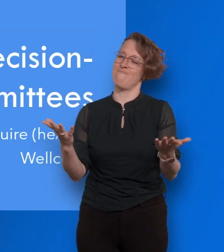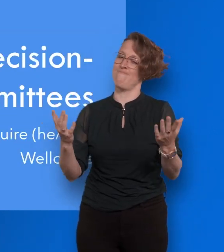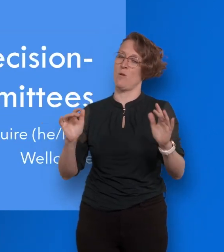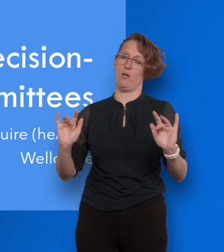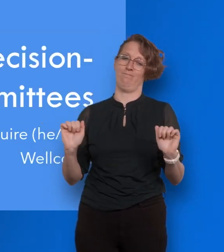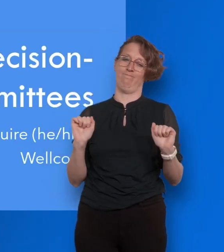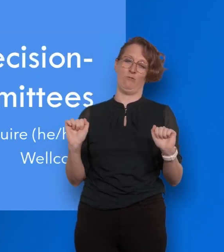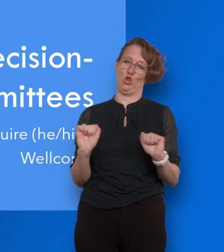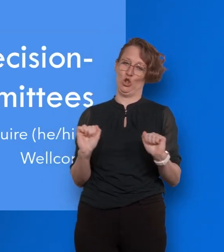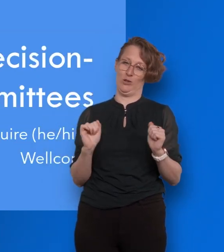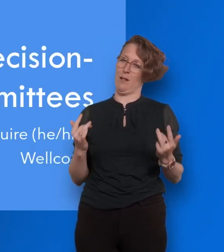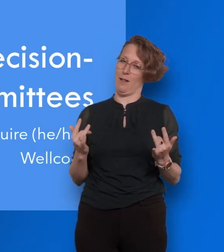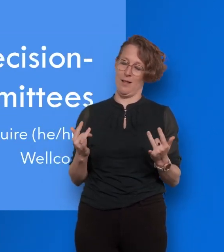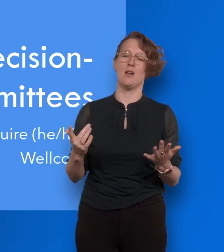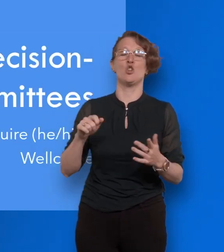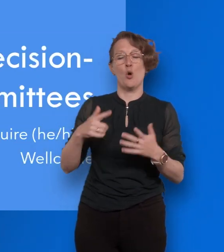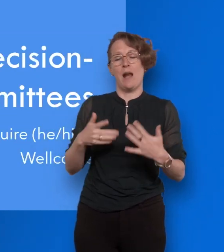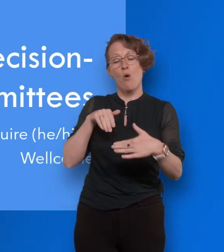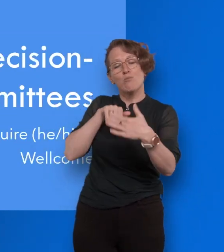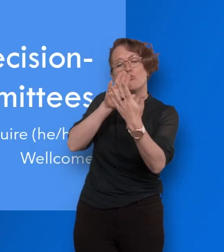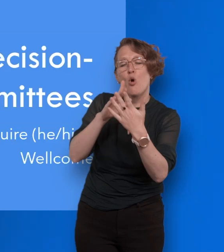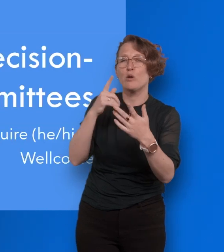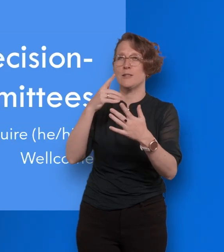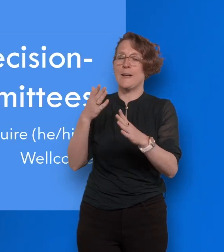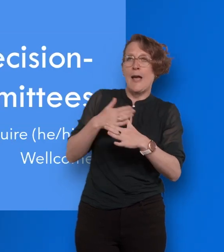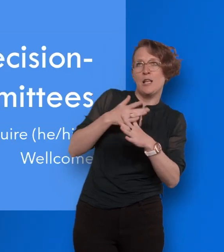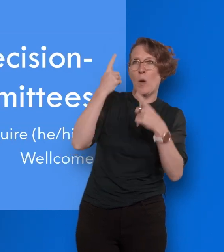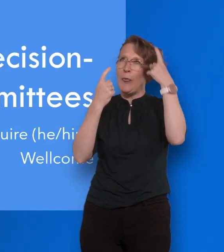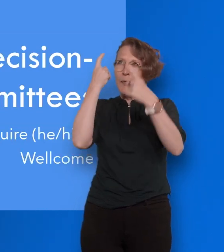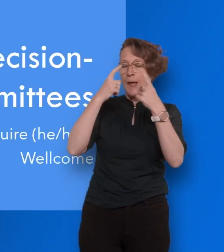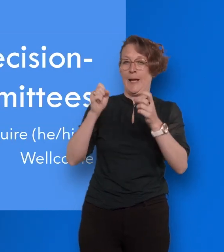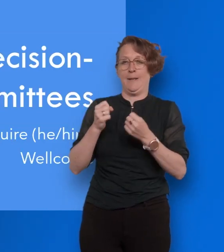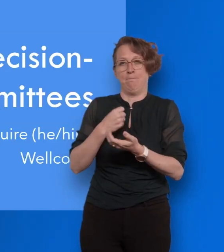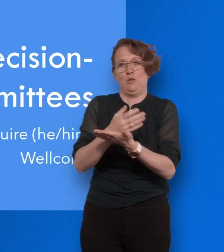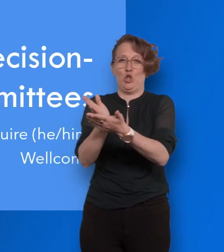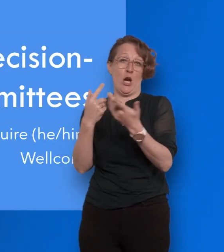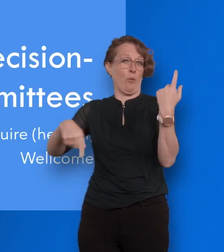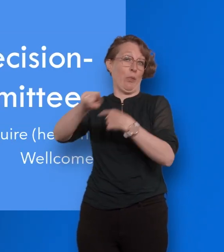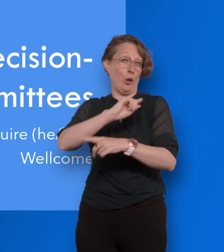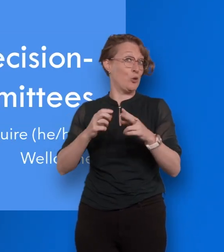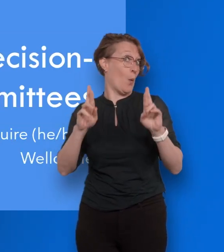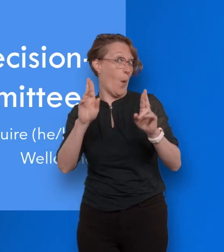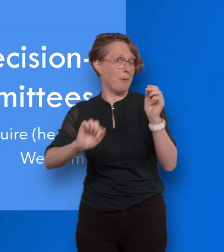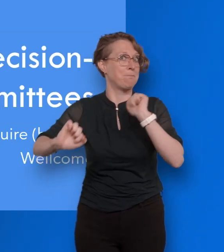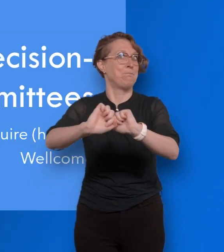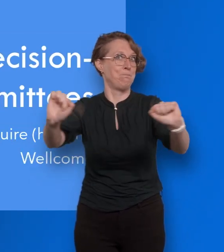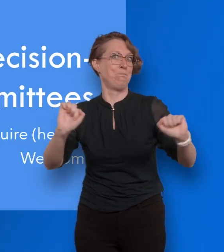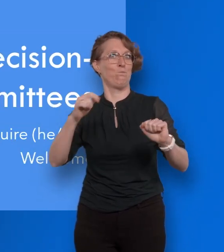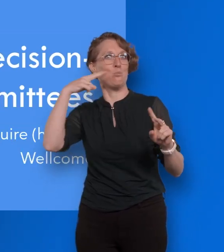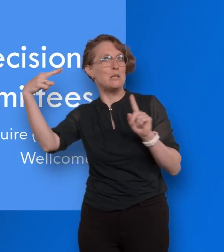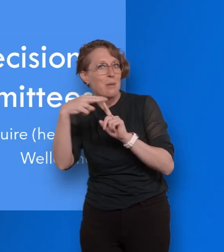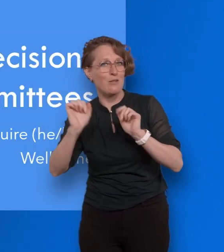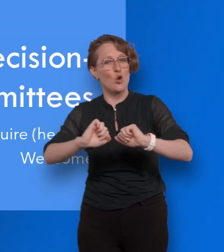far. Very much kind of sharing our approach and initial thinking, so hopefully just as helpful as well, and it'll be interesting to get your perspectives and